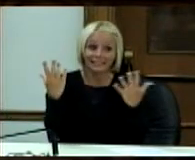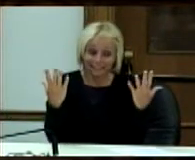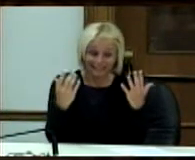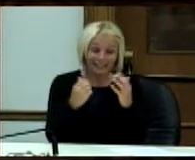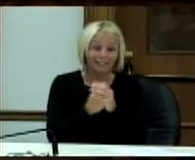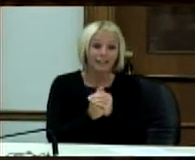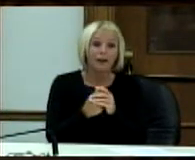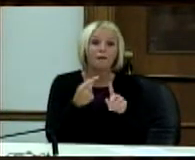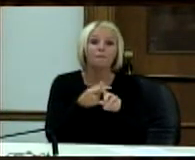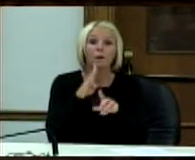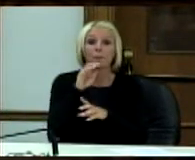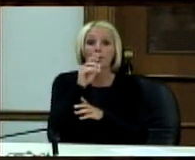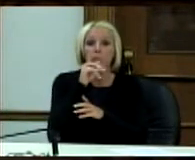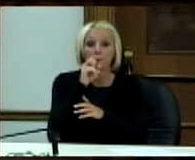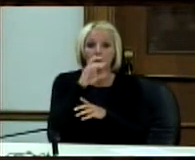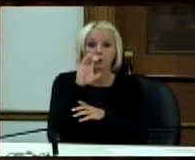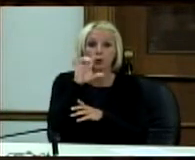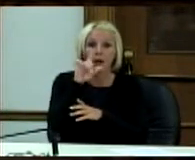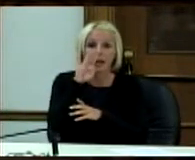Booster Club,